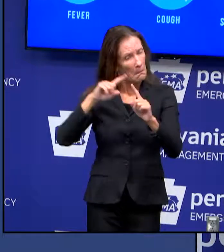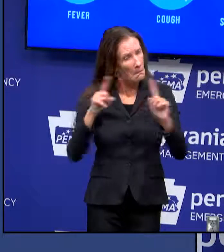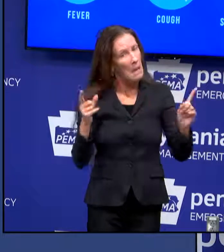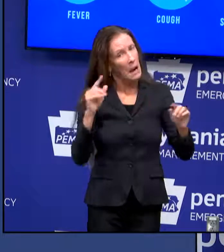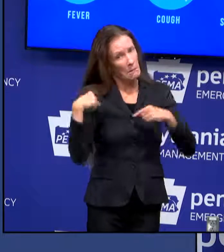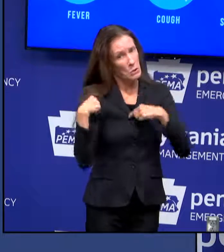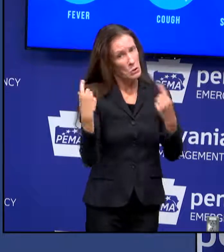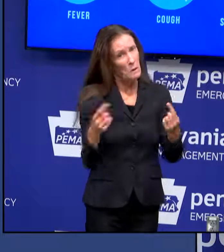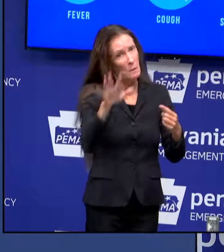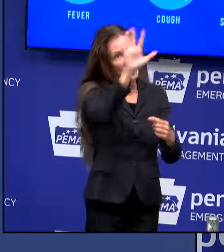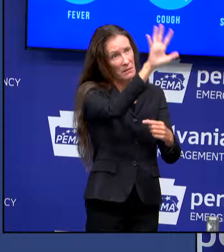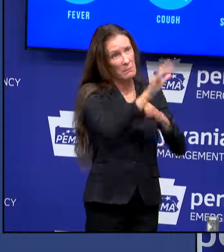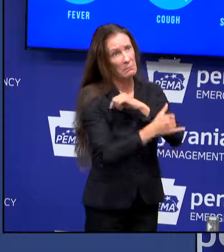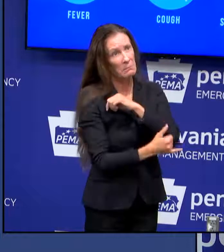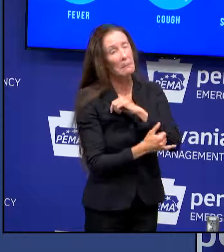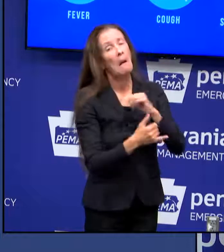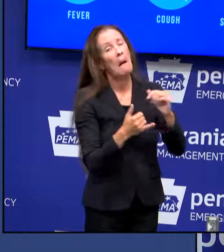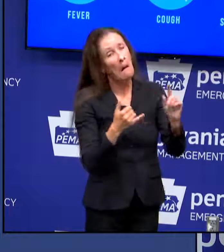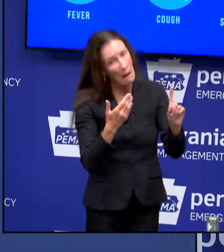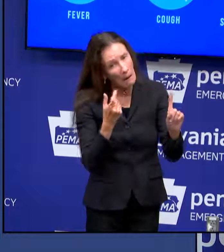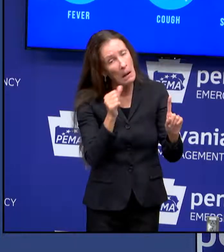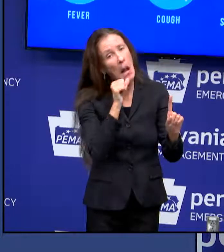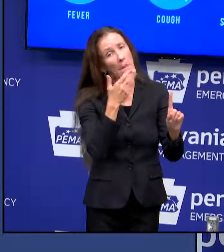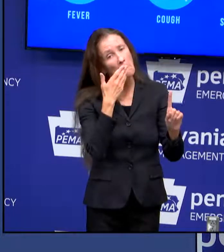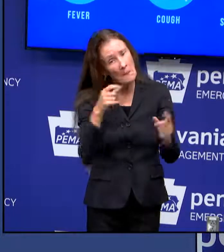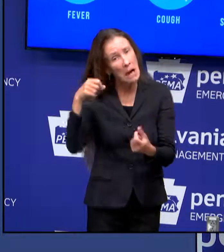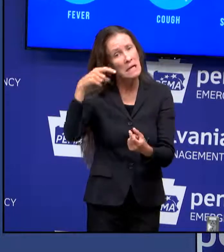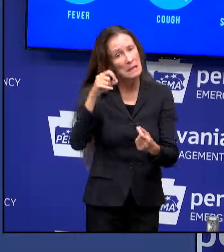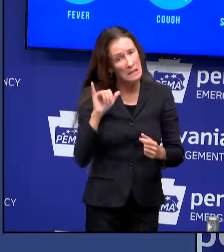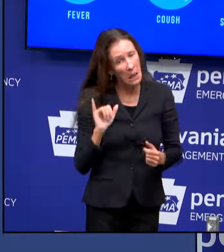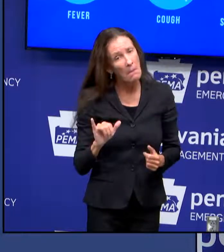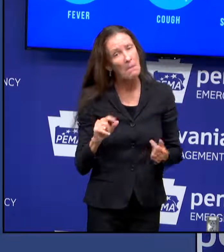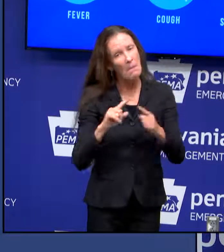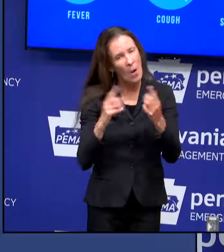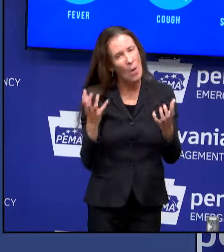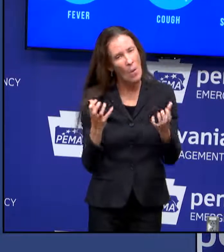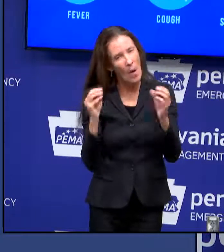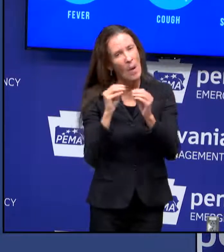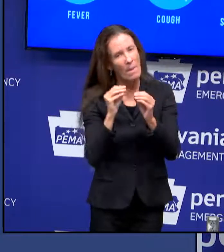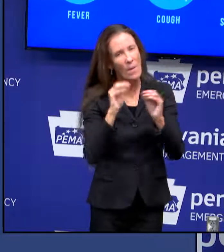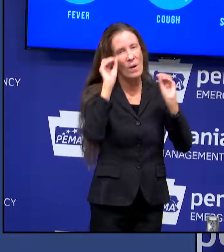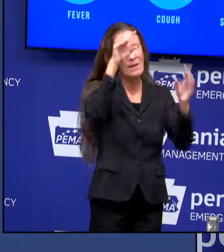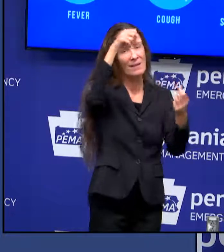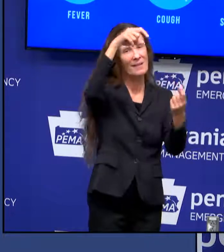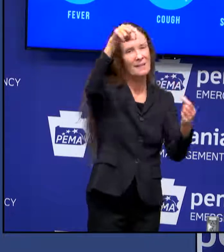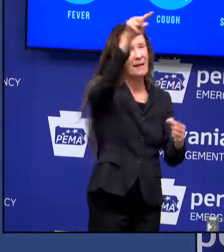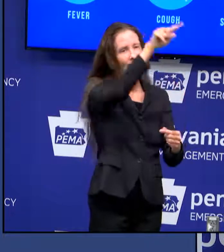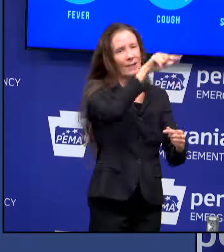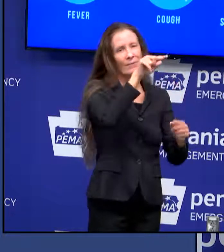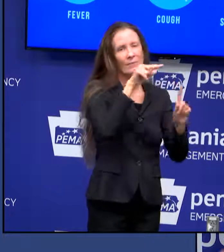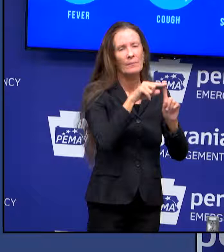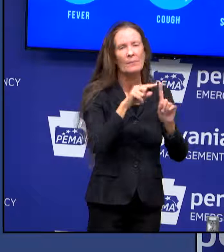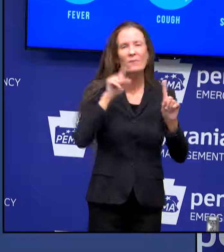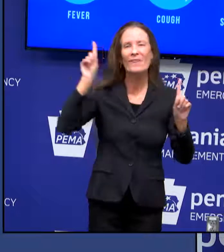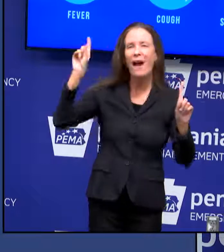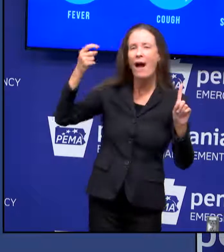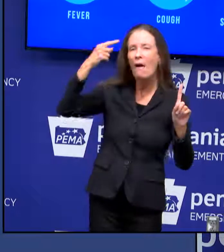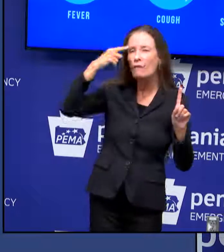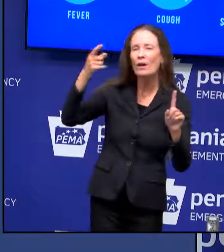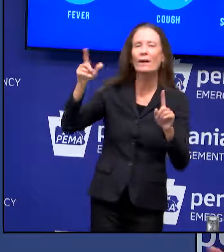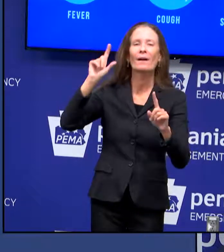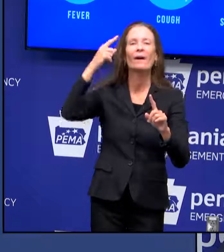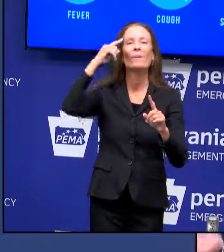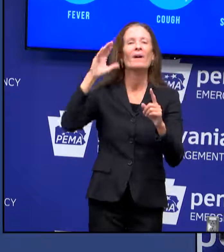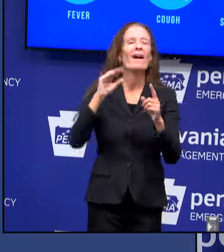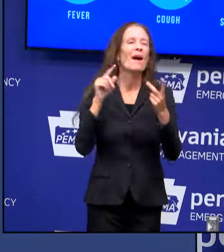how important this is. There's currently an effort that is being led by a public-private sector. I sent a letter co-signed by a number of other